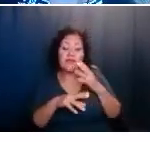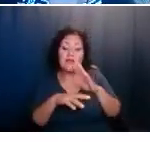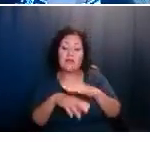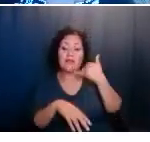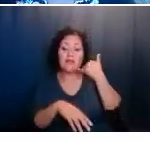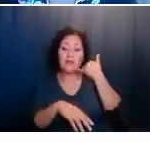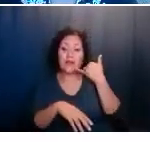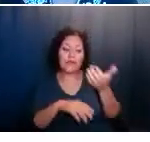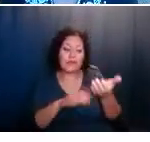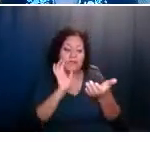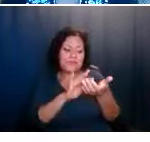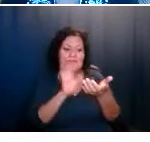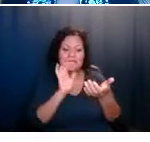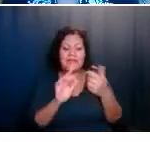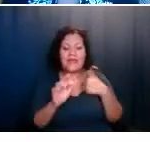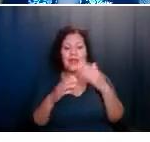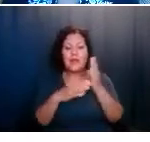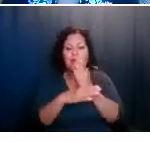to share